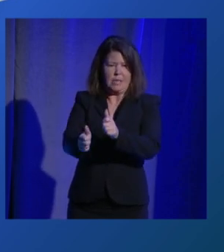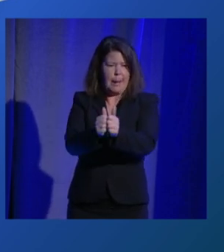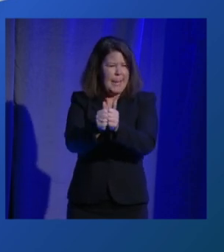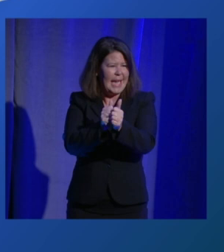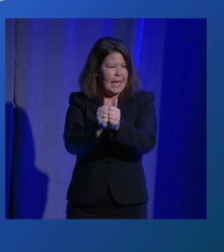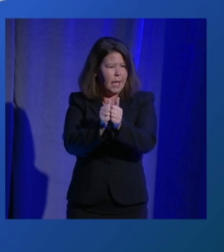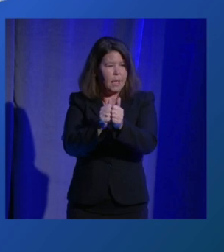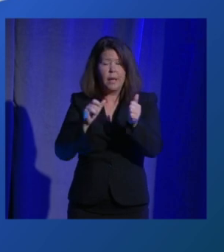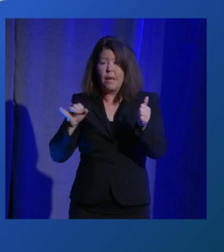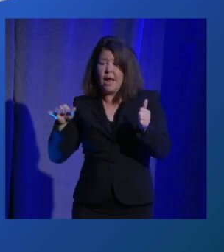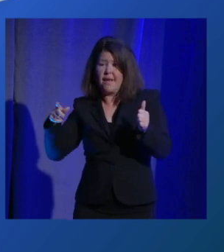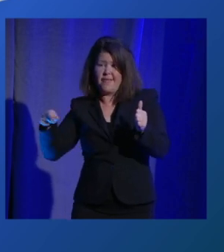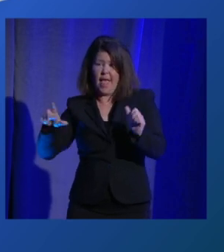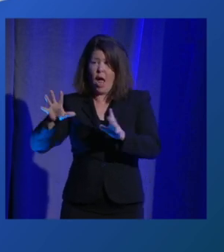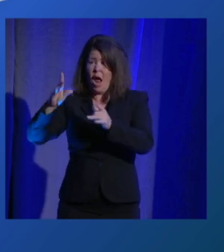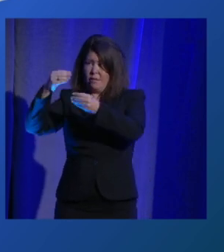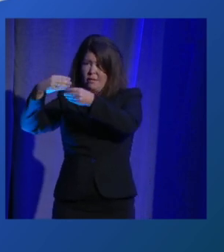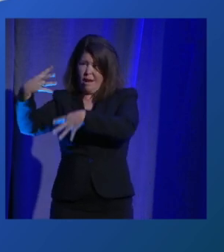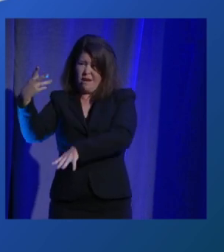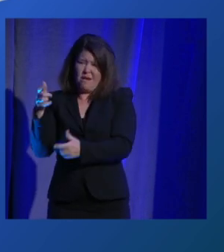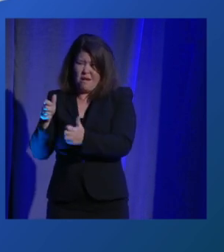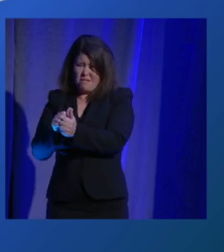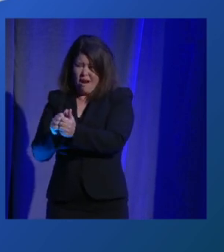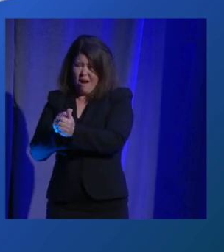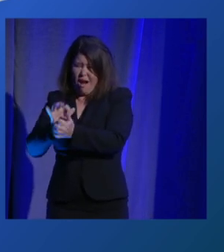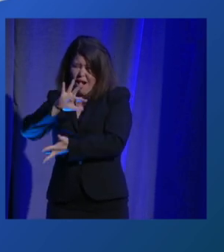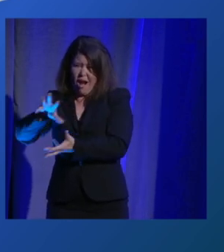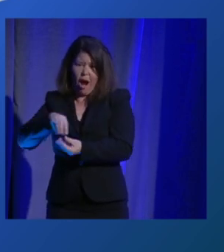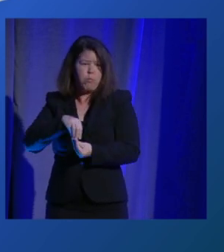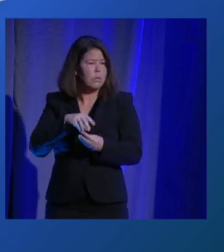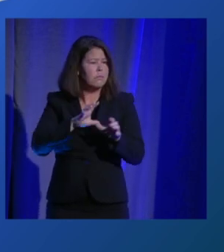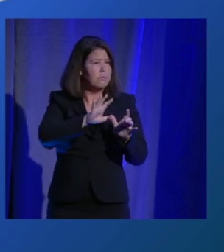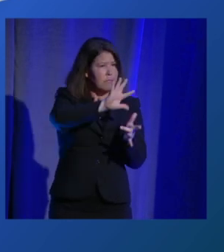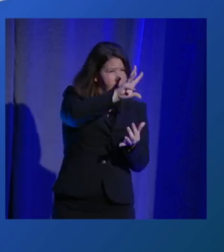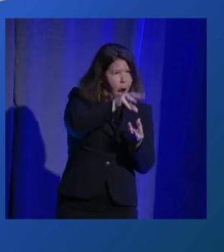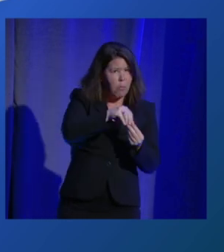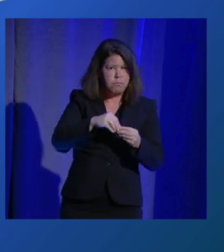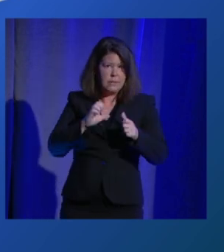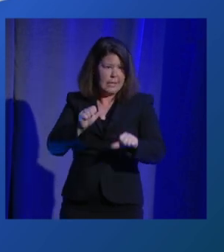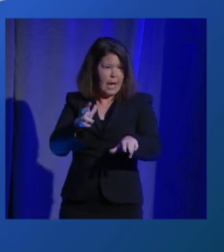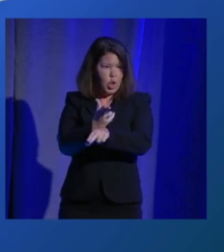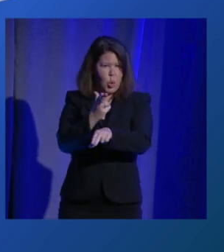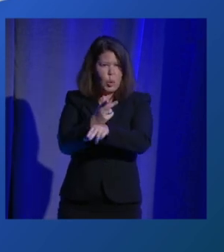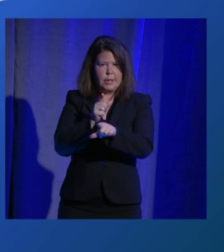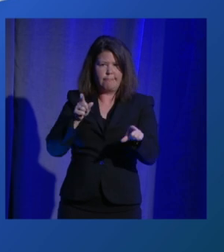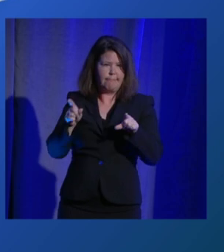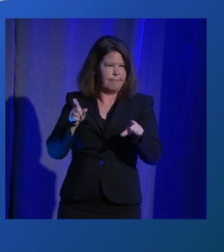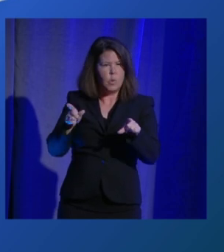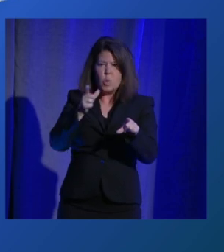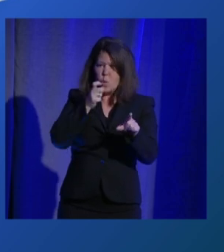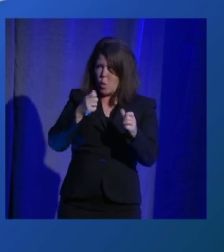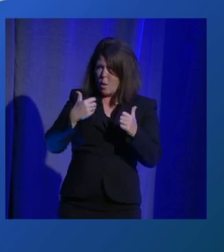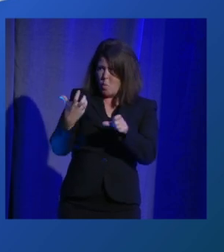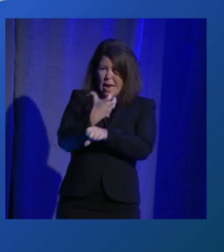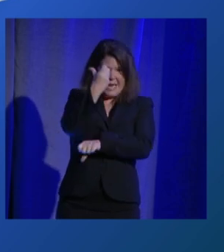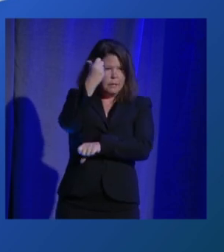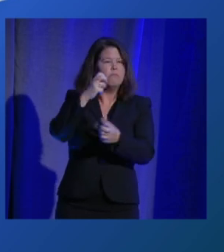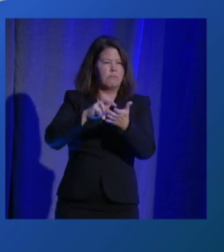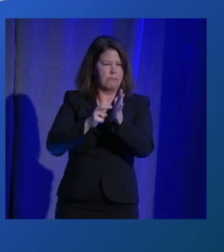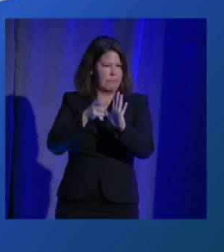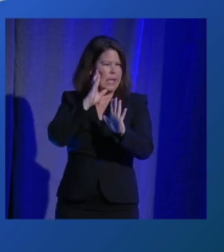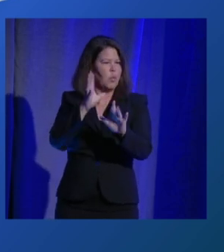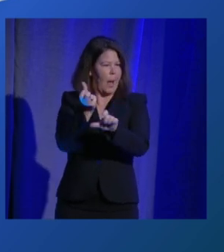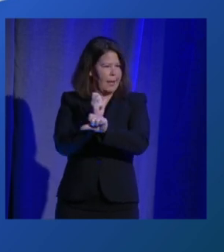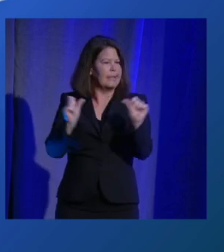compute is going to win the day that's why when you hear things from our Commerce Department about restrictions of certain kinds